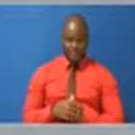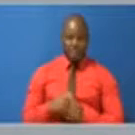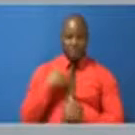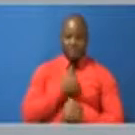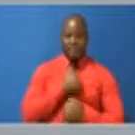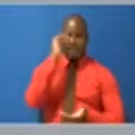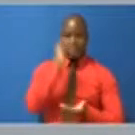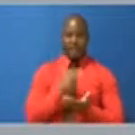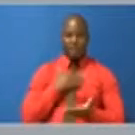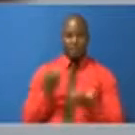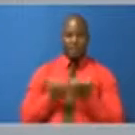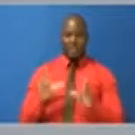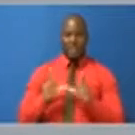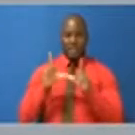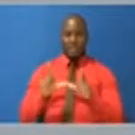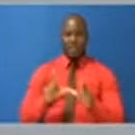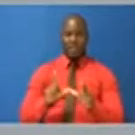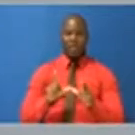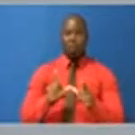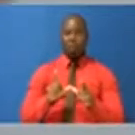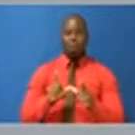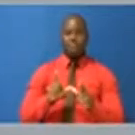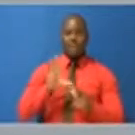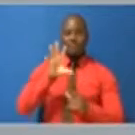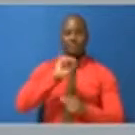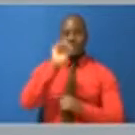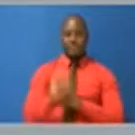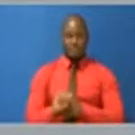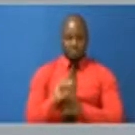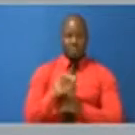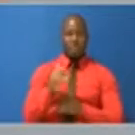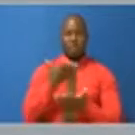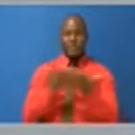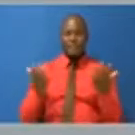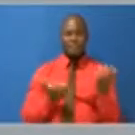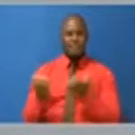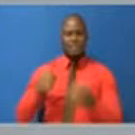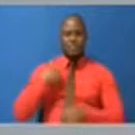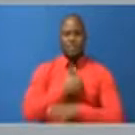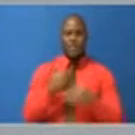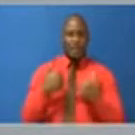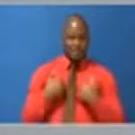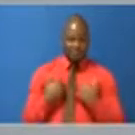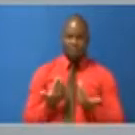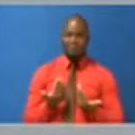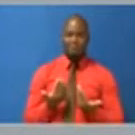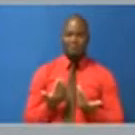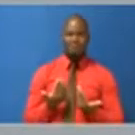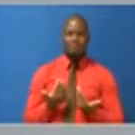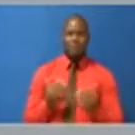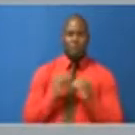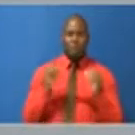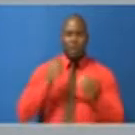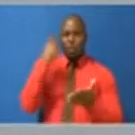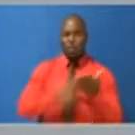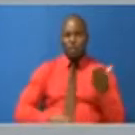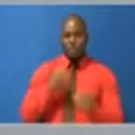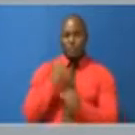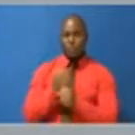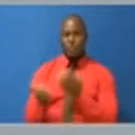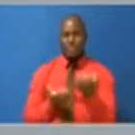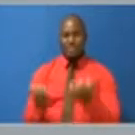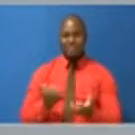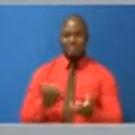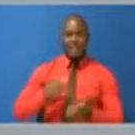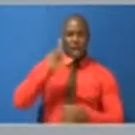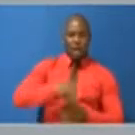let's reduce our business licenses by 50 percent so that whatever businesses we have they are not the cost of doing business is